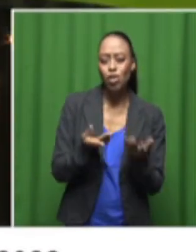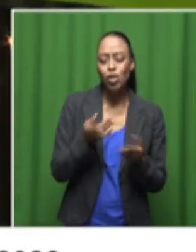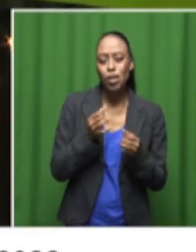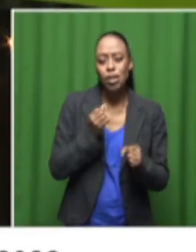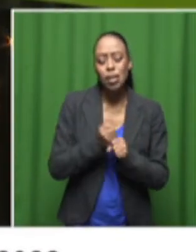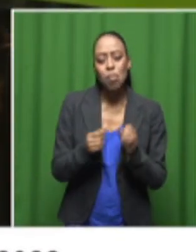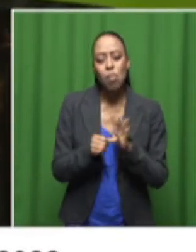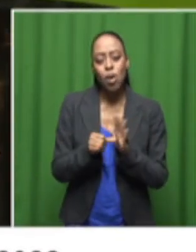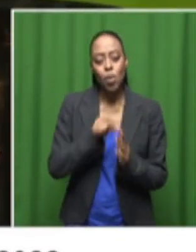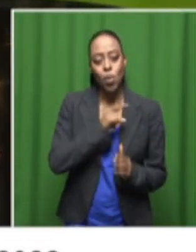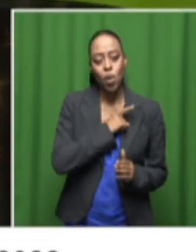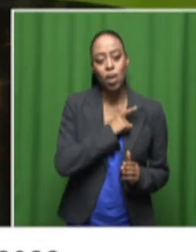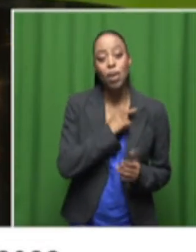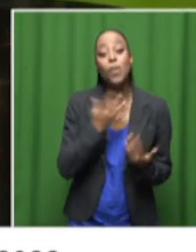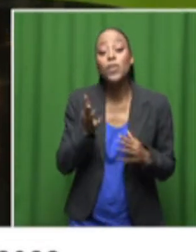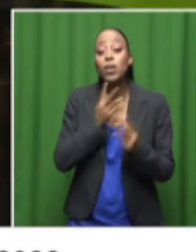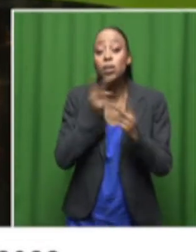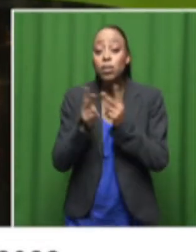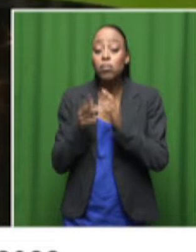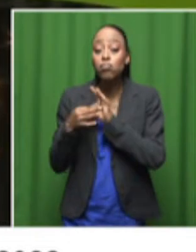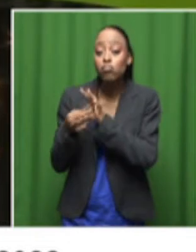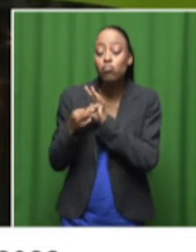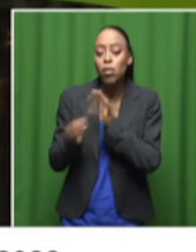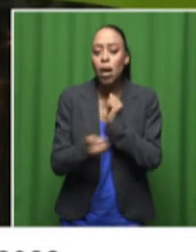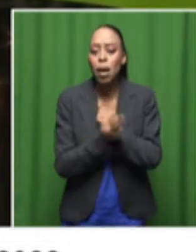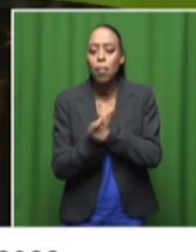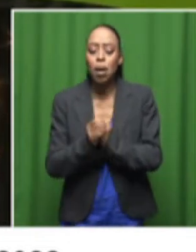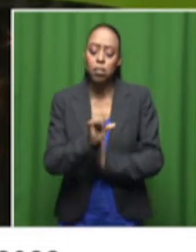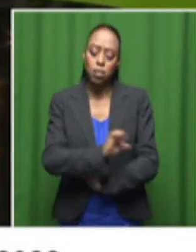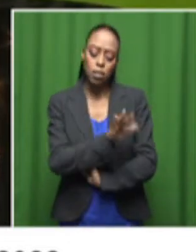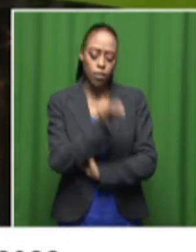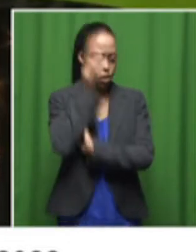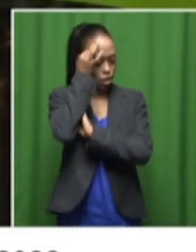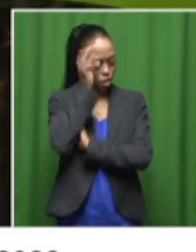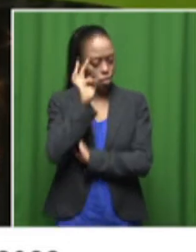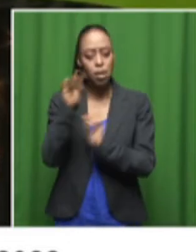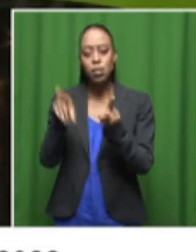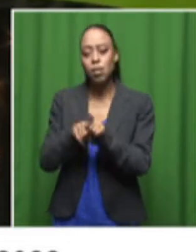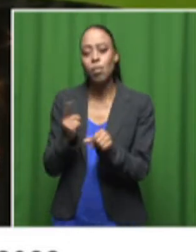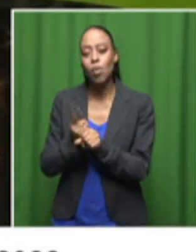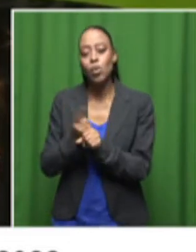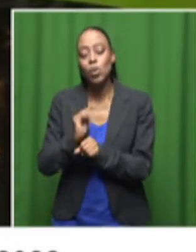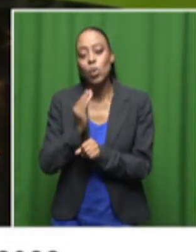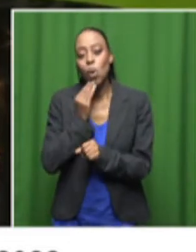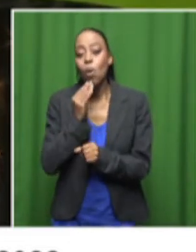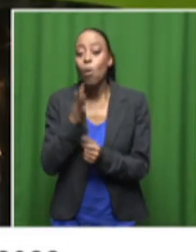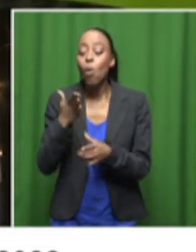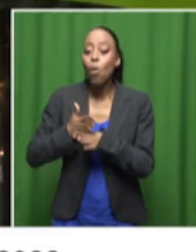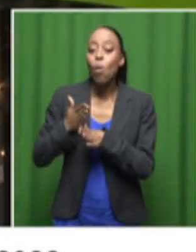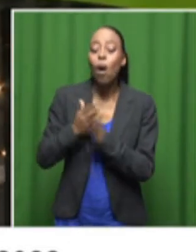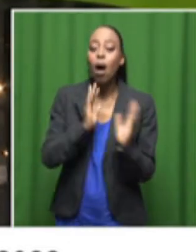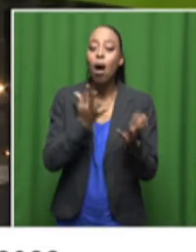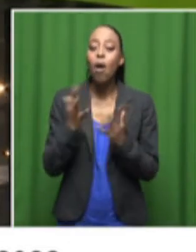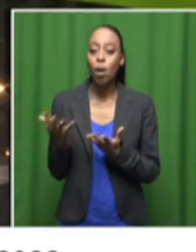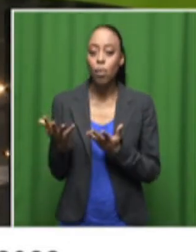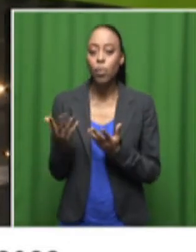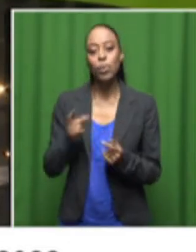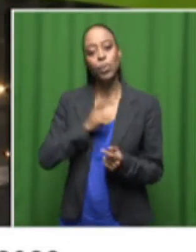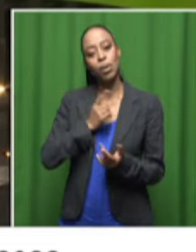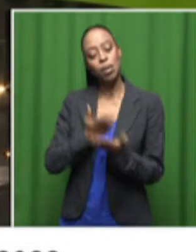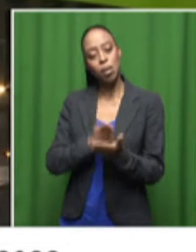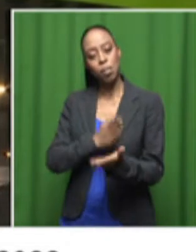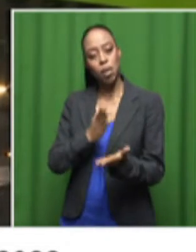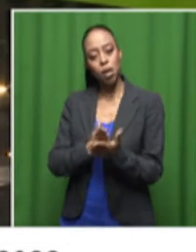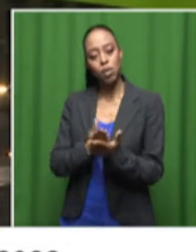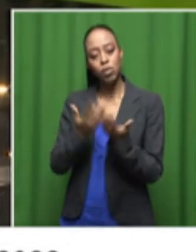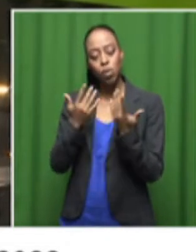important, because we have seen the collaboration between South African government and also how they've worked very closely to ensure that they speak as